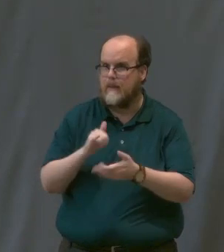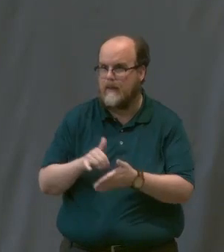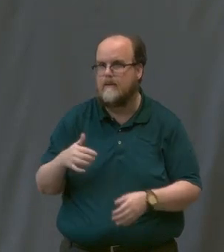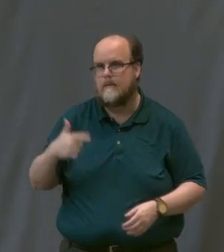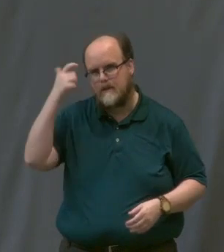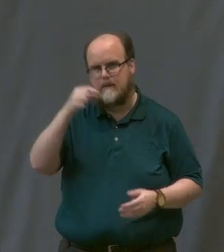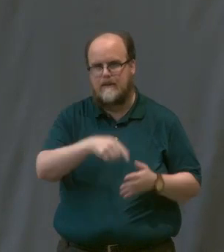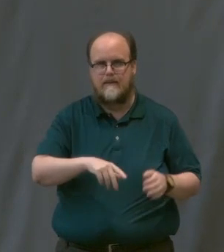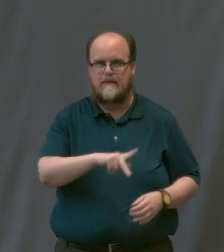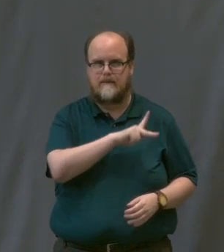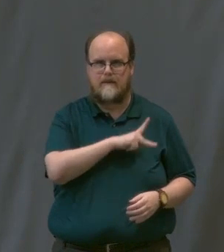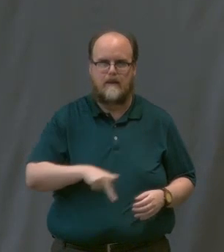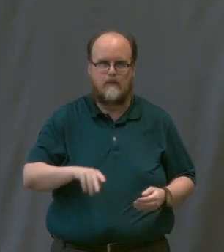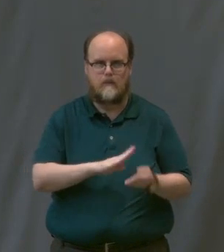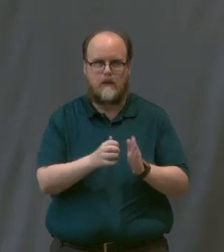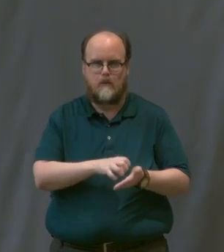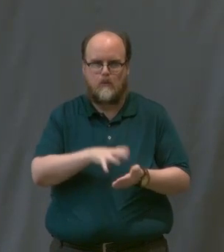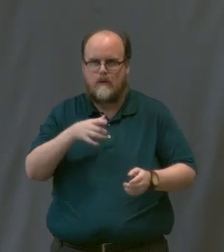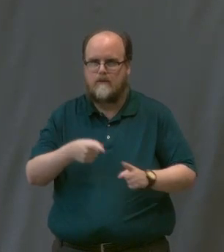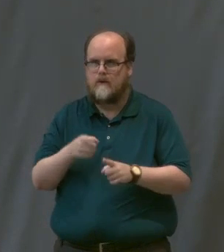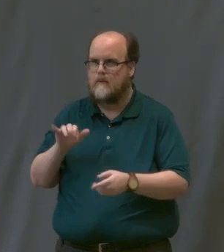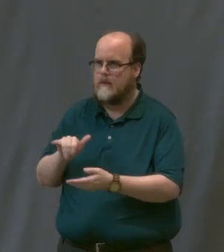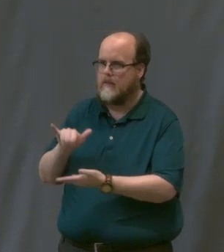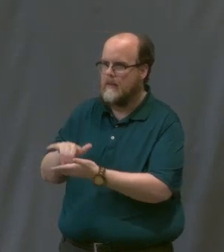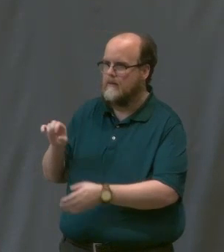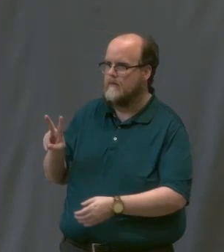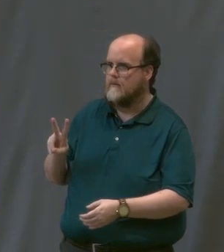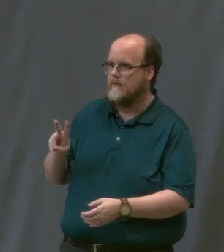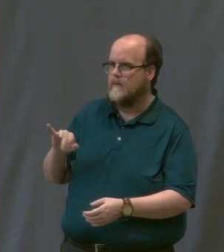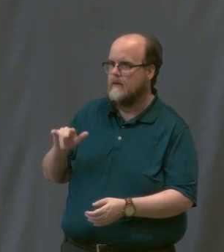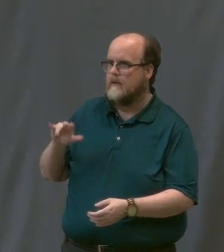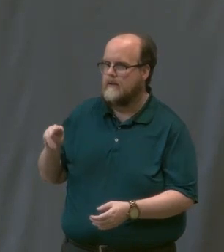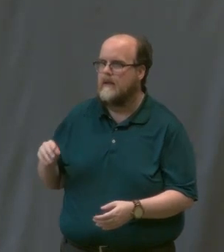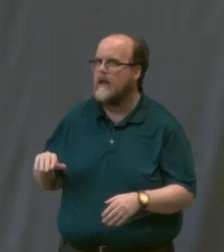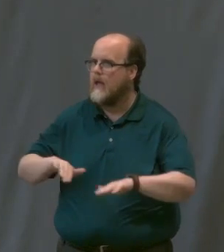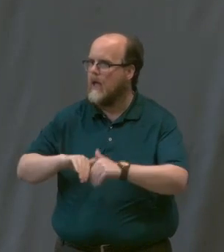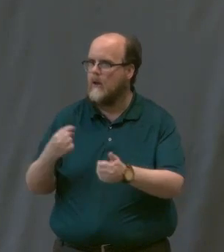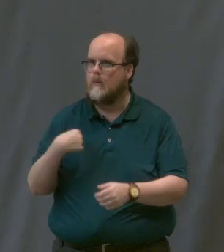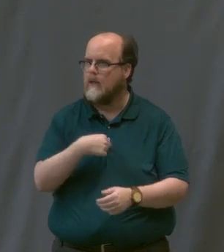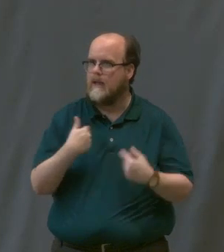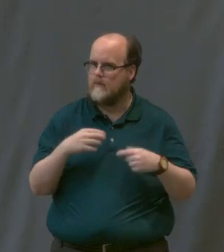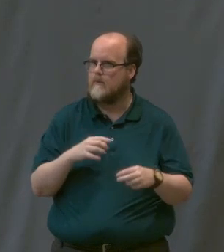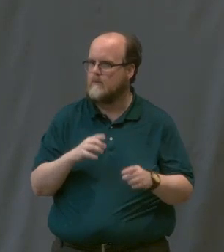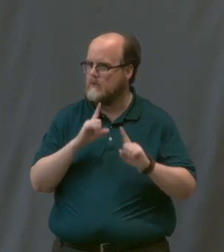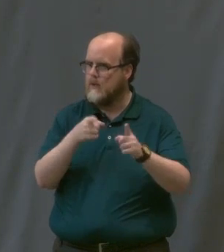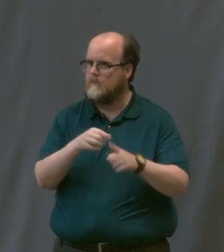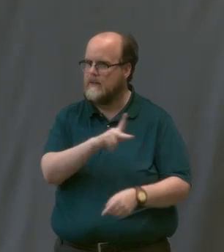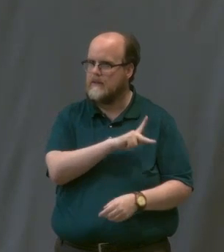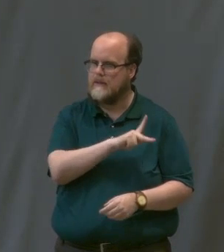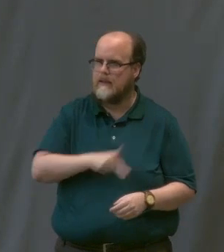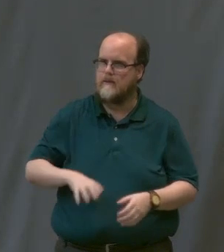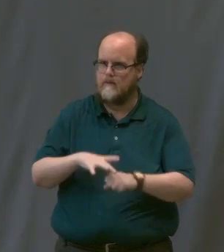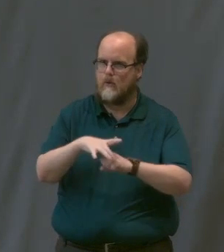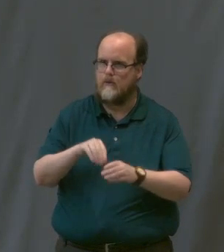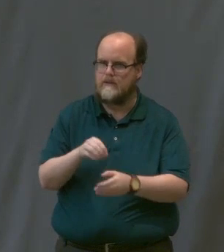because these kings were getting rich off of this villain. How can we have a response from the kings of the earth